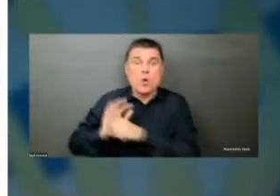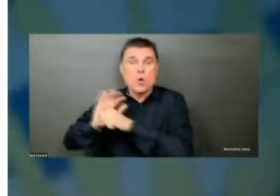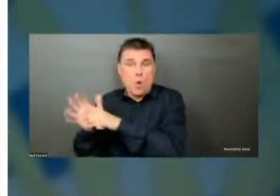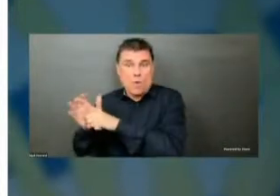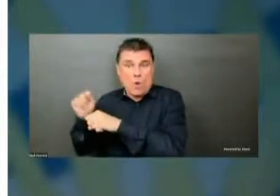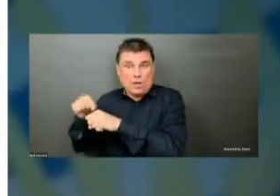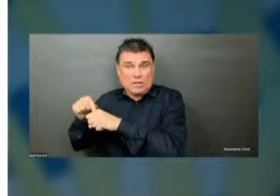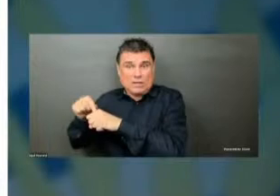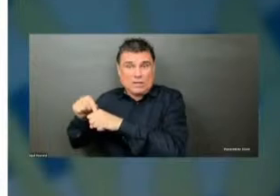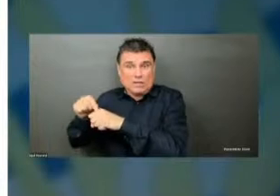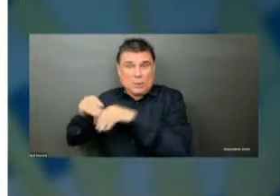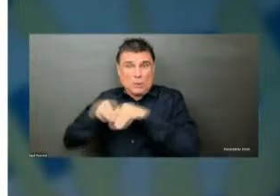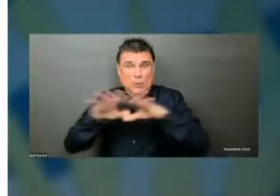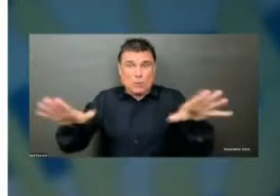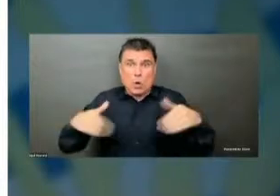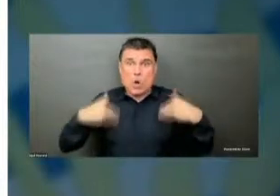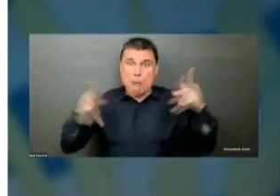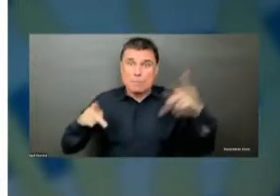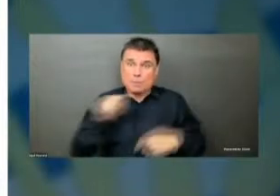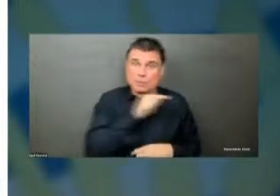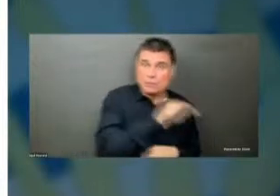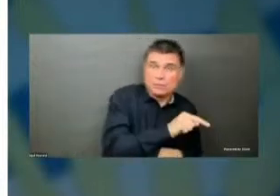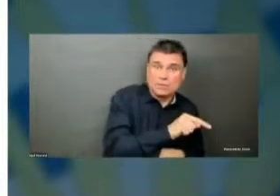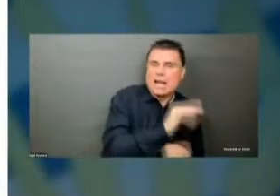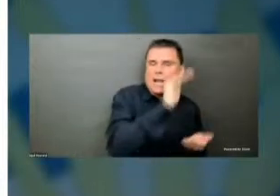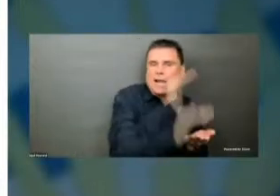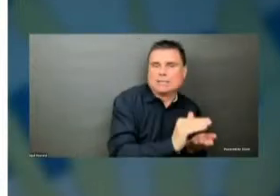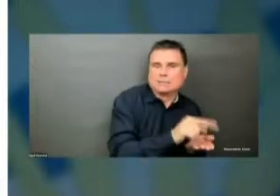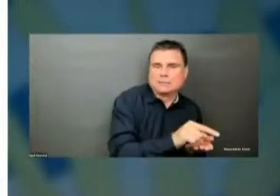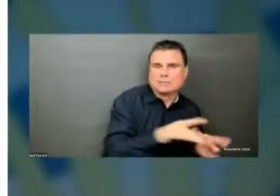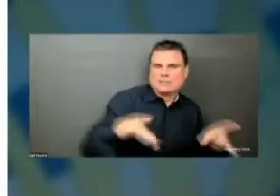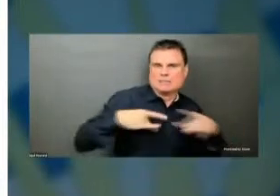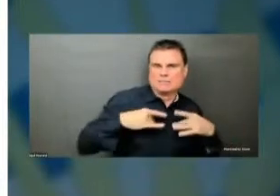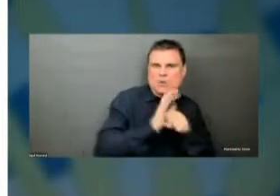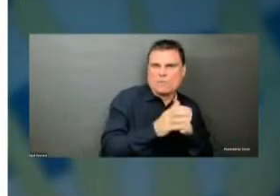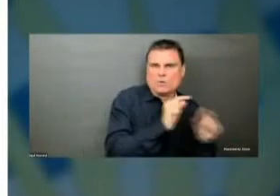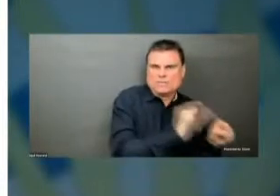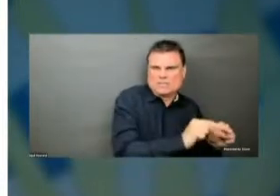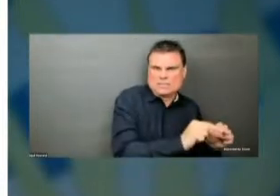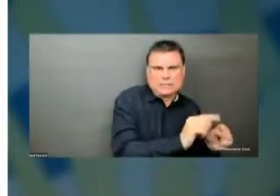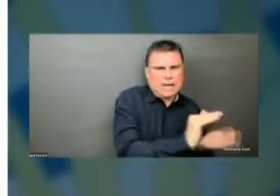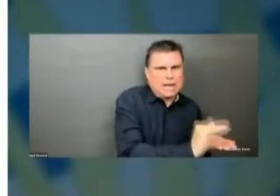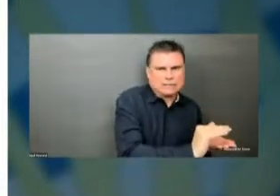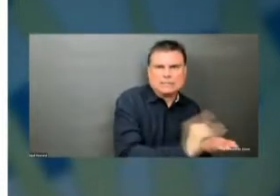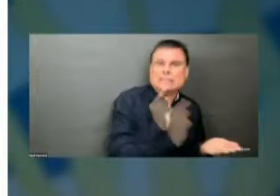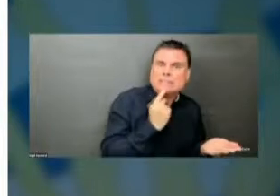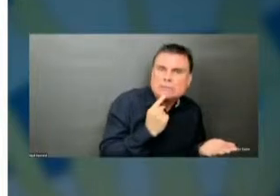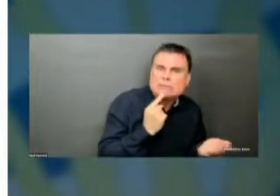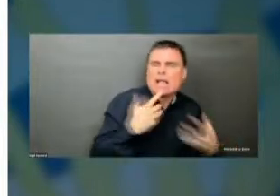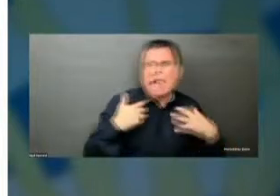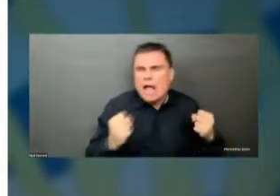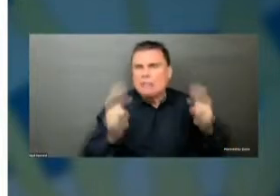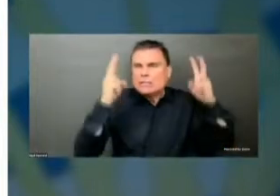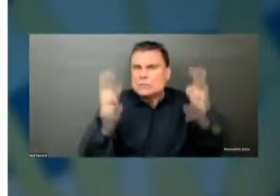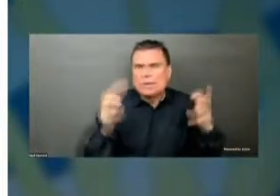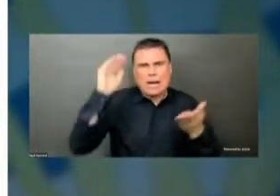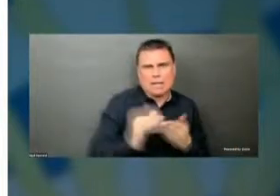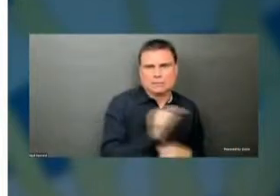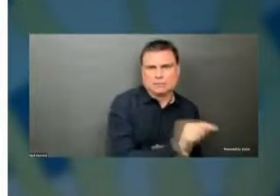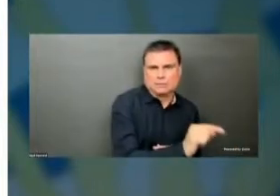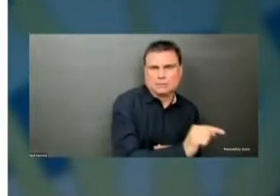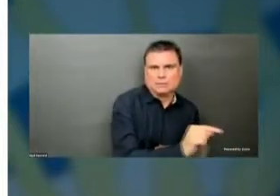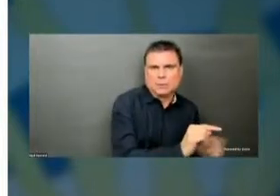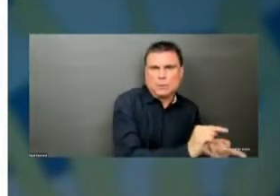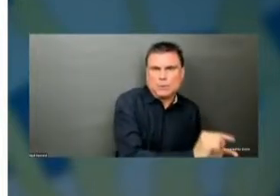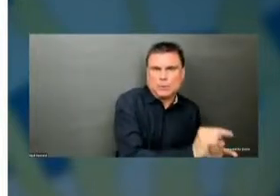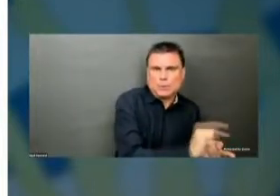infected and also, thankfully, less likely to have severe illness. This is a bit of update of some of the